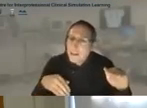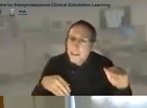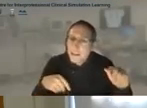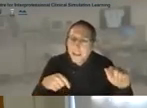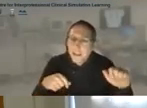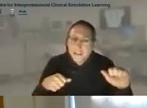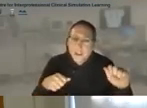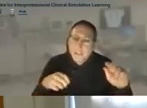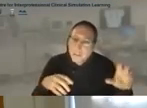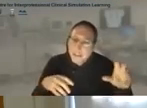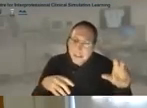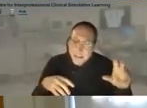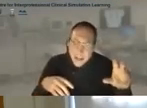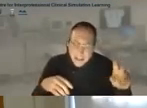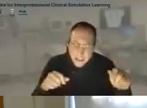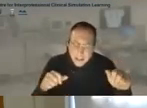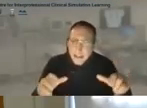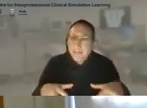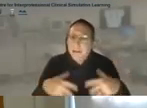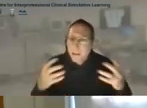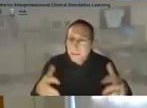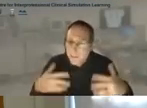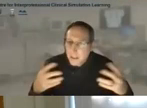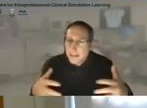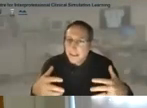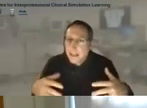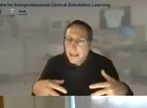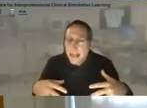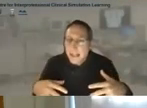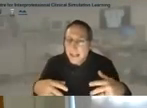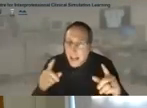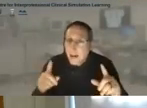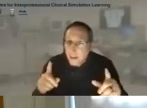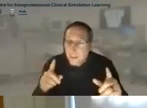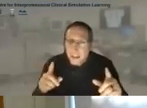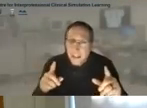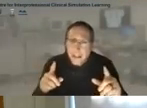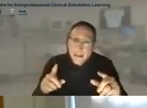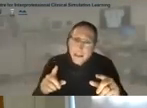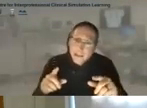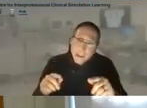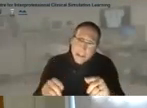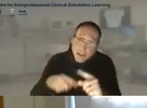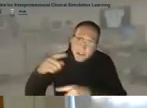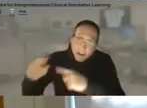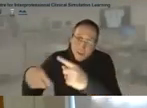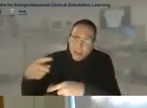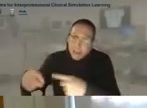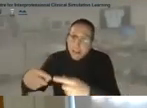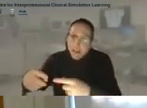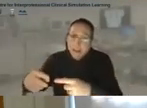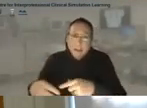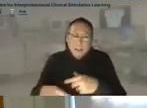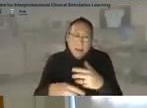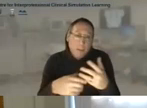went? Sort of purposely designed to tap into people's feeling state and hear how they're feeling. Not so much having the conversation